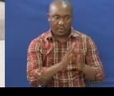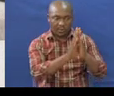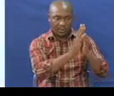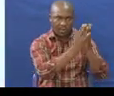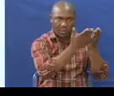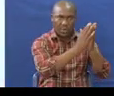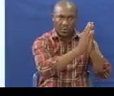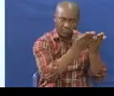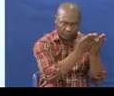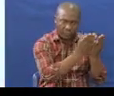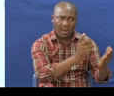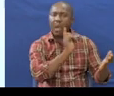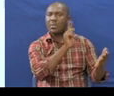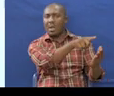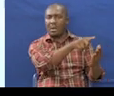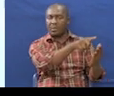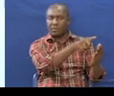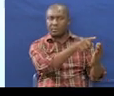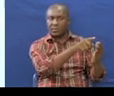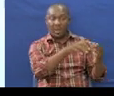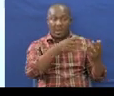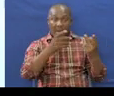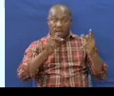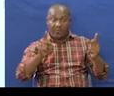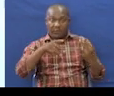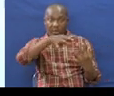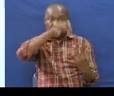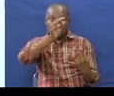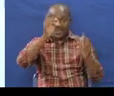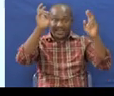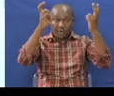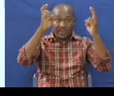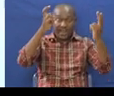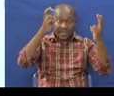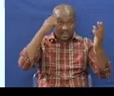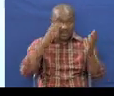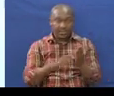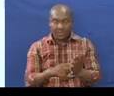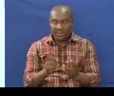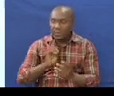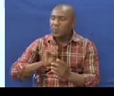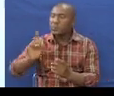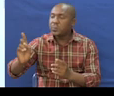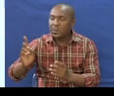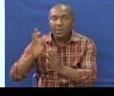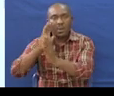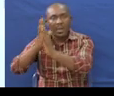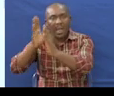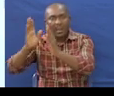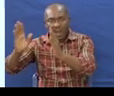available. If you've chosen a certain topic, make sure that you can get around